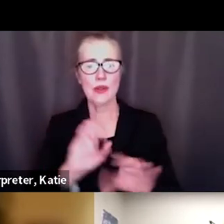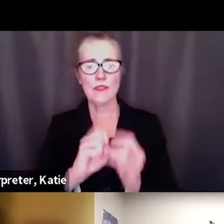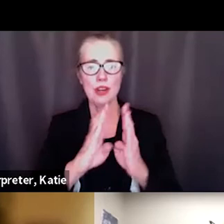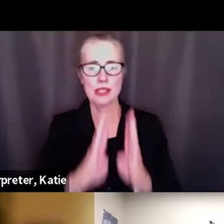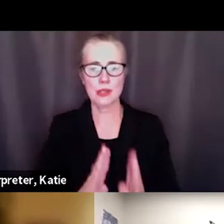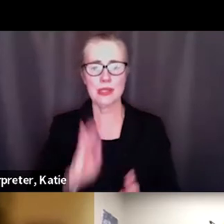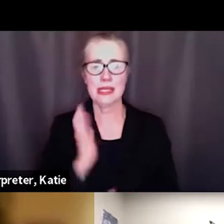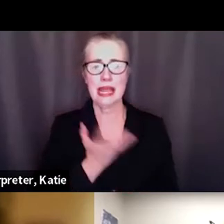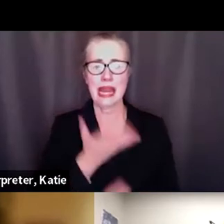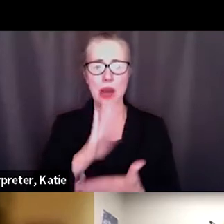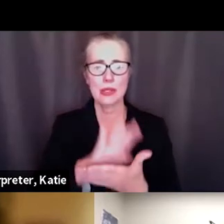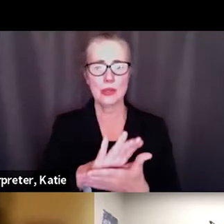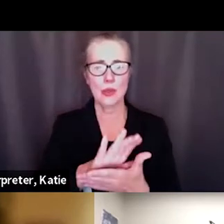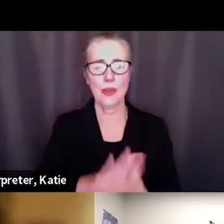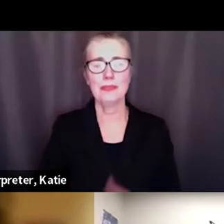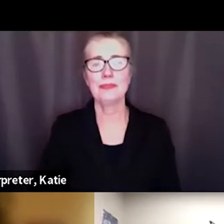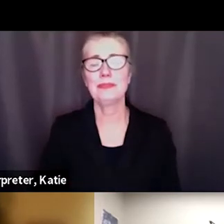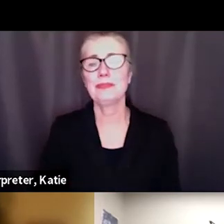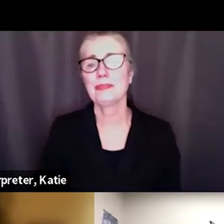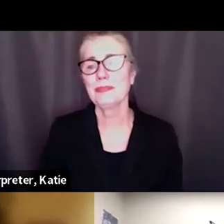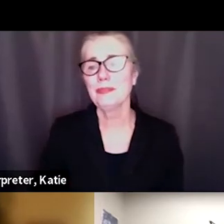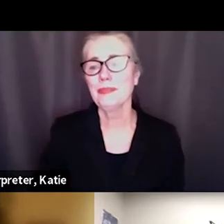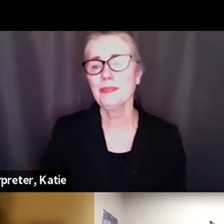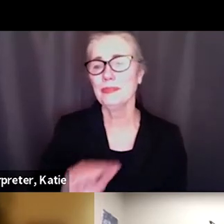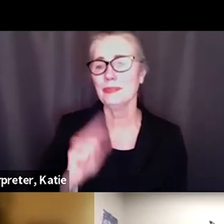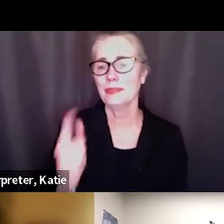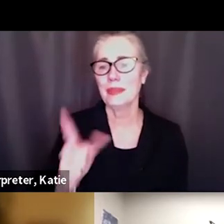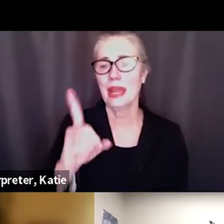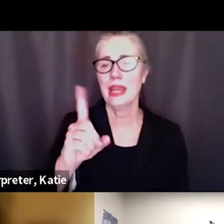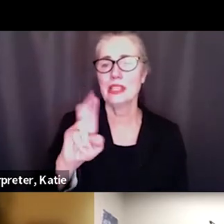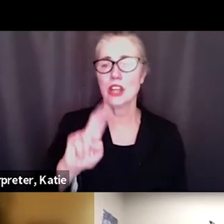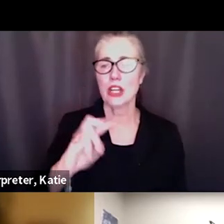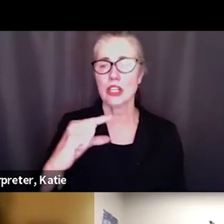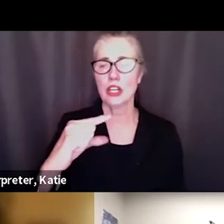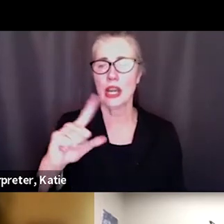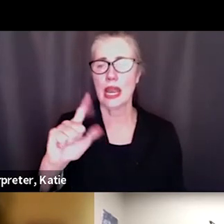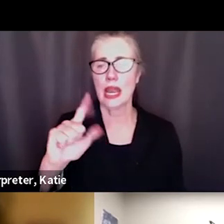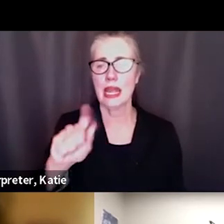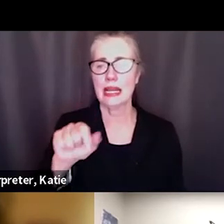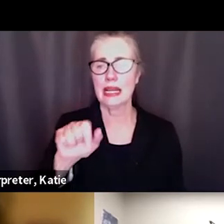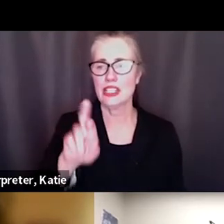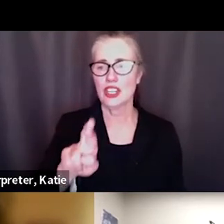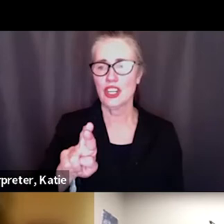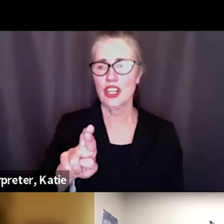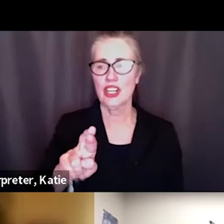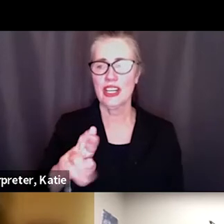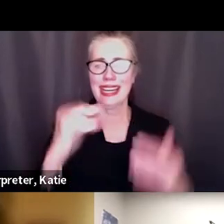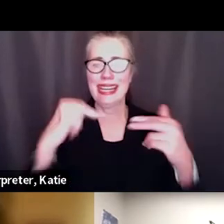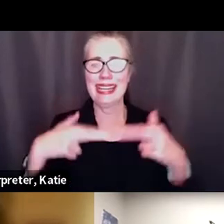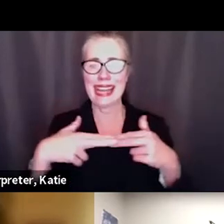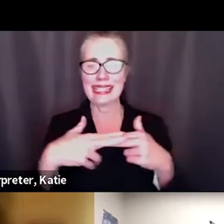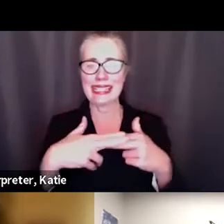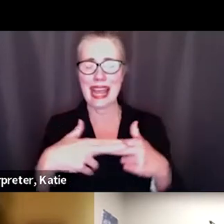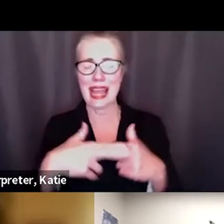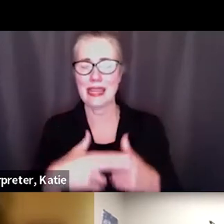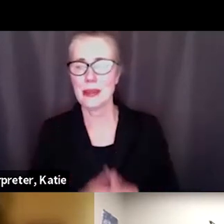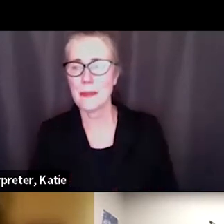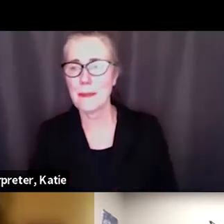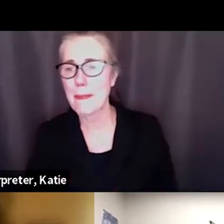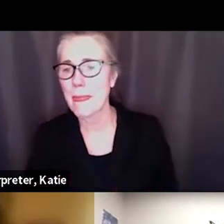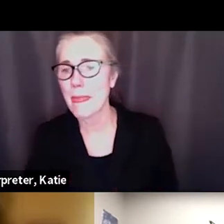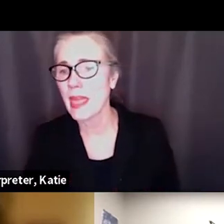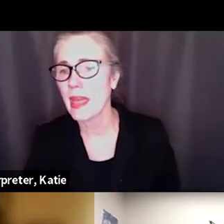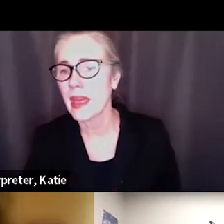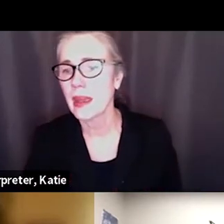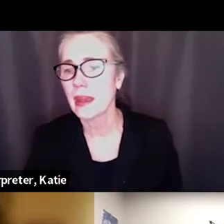schools dr glazer thank you and next slide please um